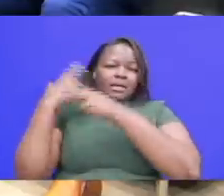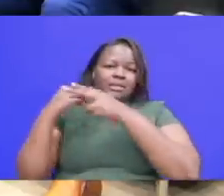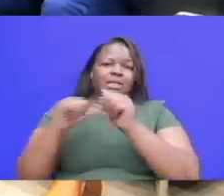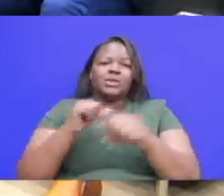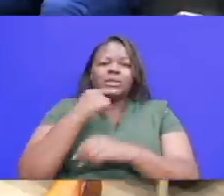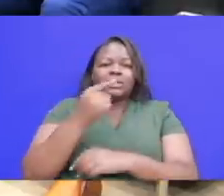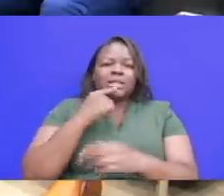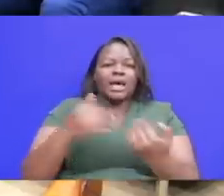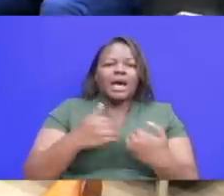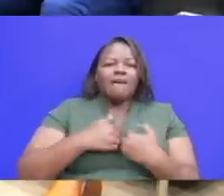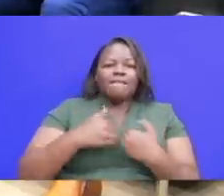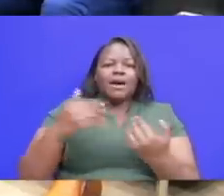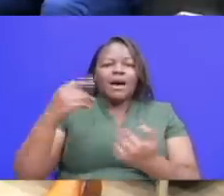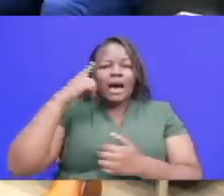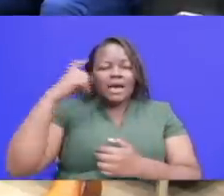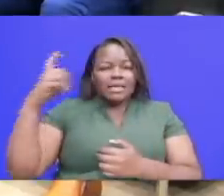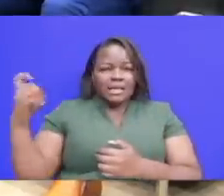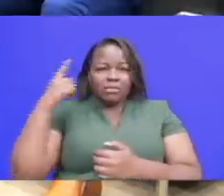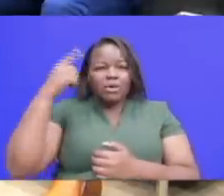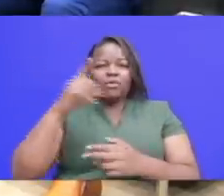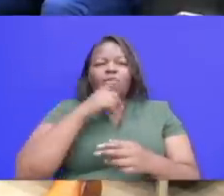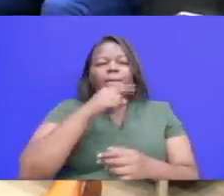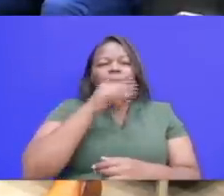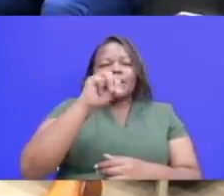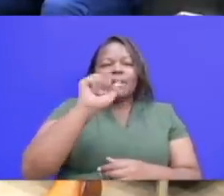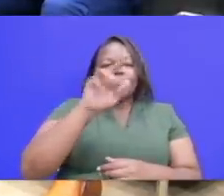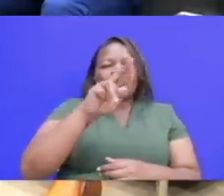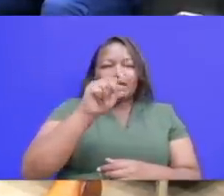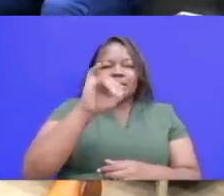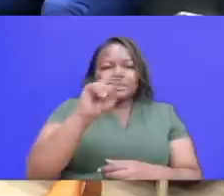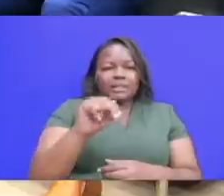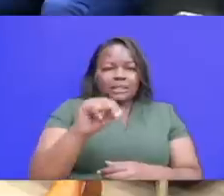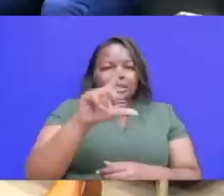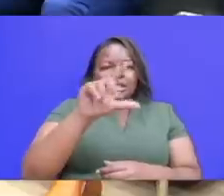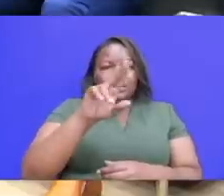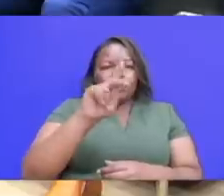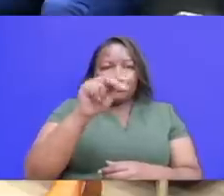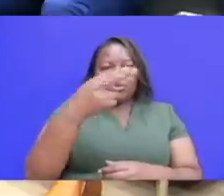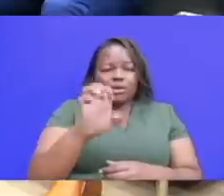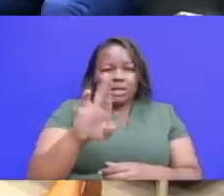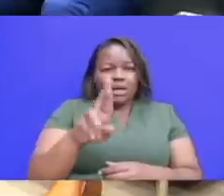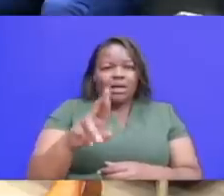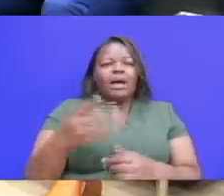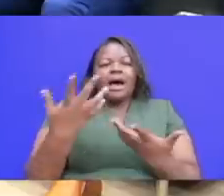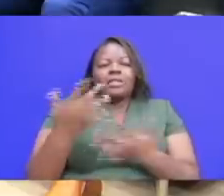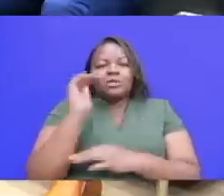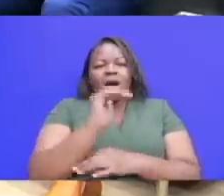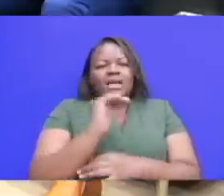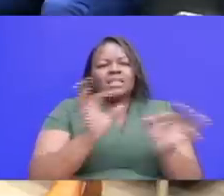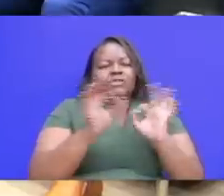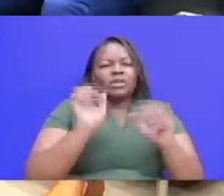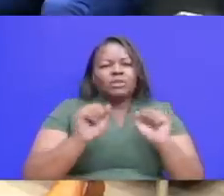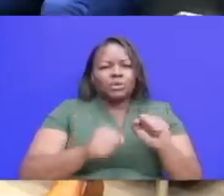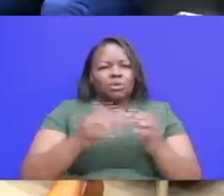of Martin Luther King. Yeah. And you asked, is it good to share your dreams with people? Mm. I would say yes and no.